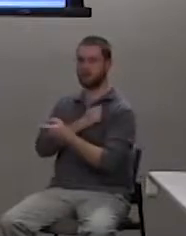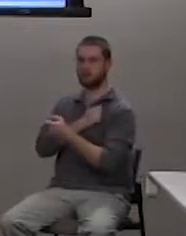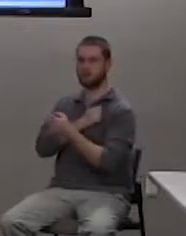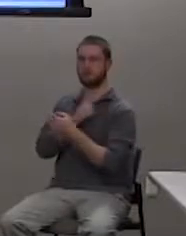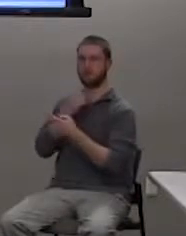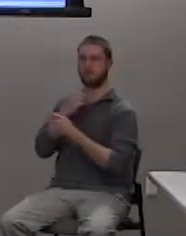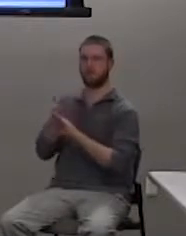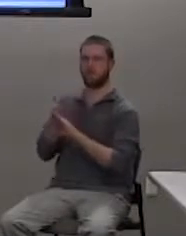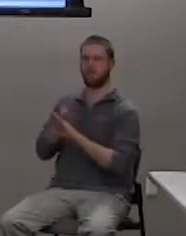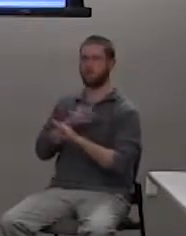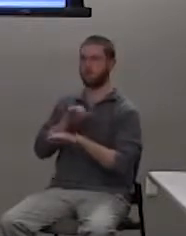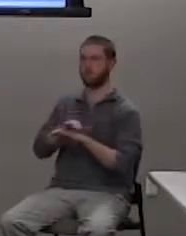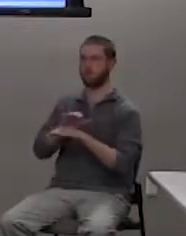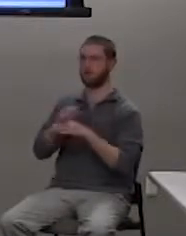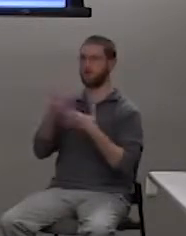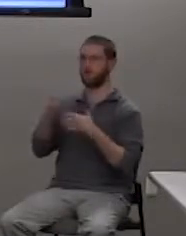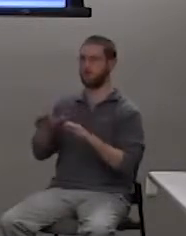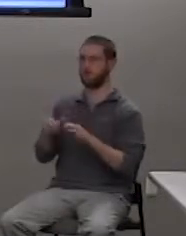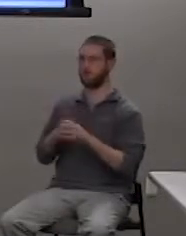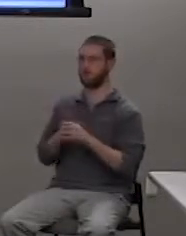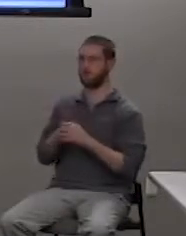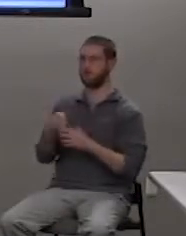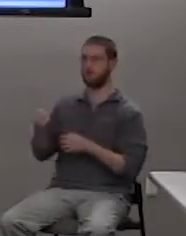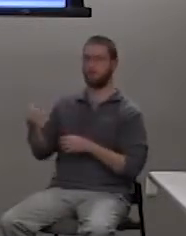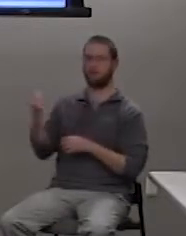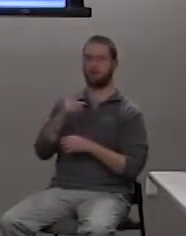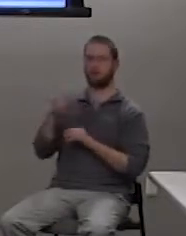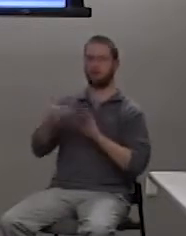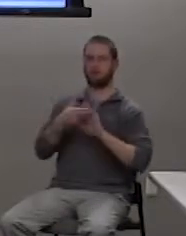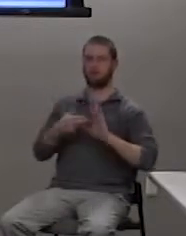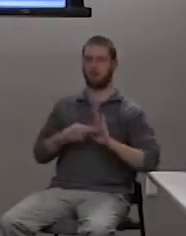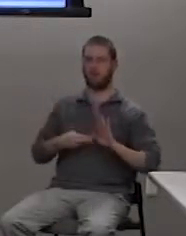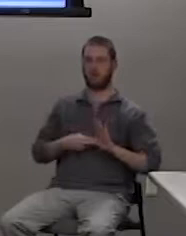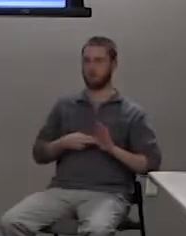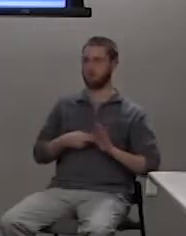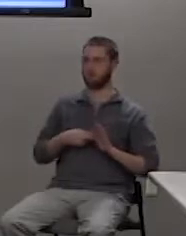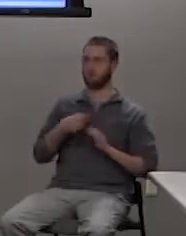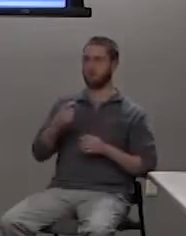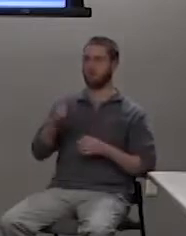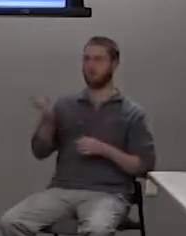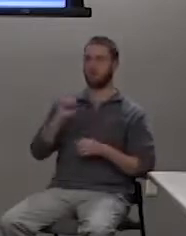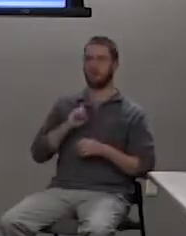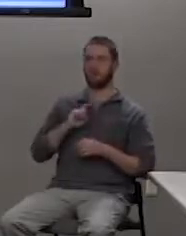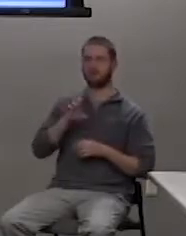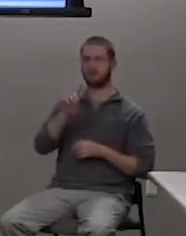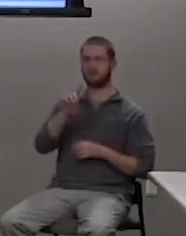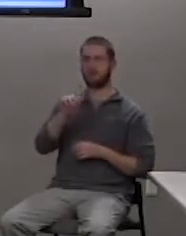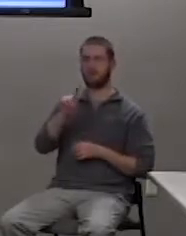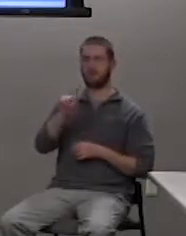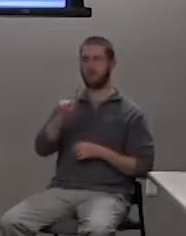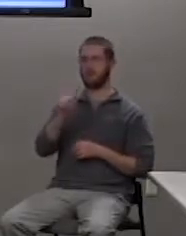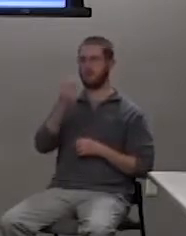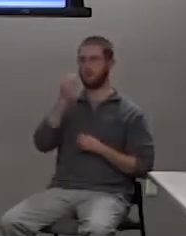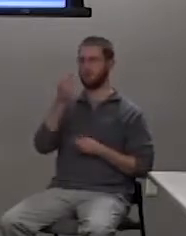Before we wrap up tonight, you go back to your slides. You gave us some slides with some data, some comparisons,